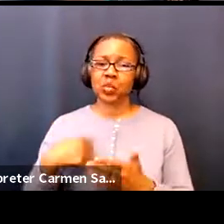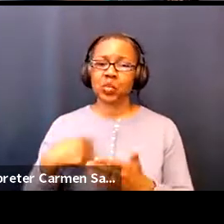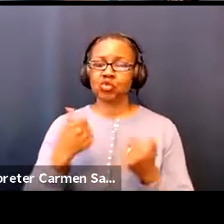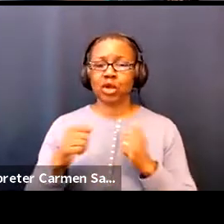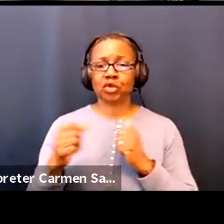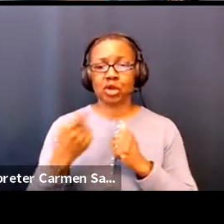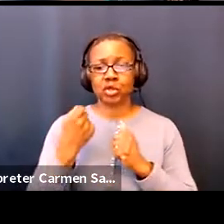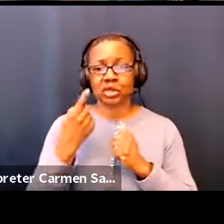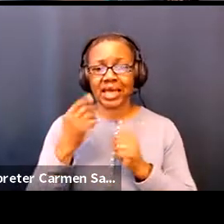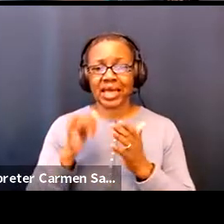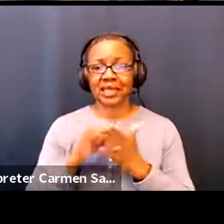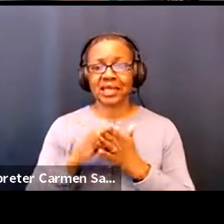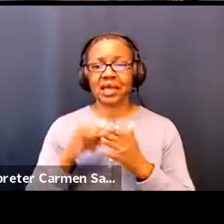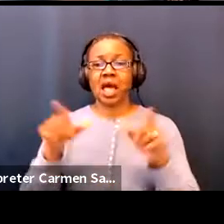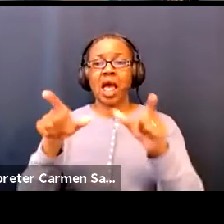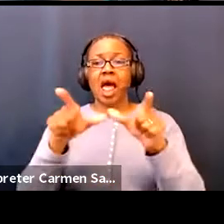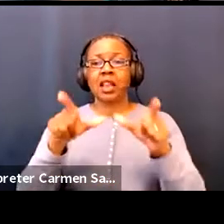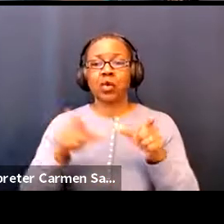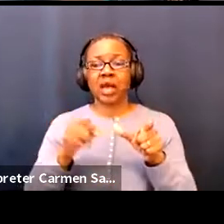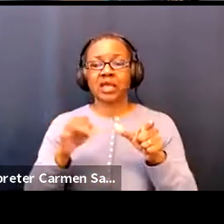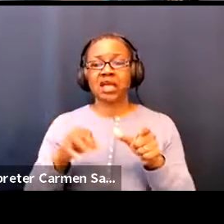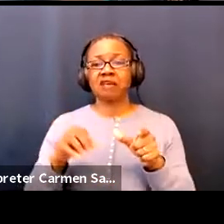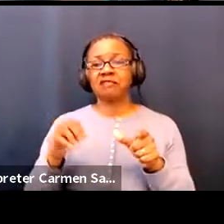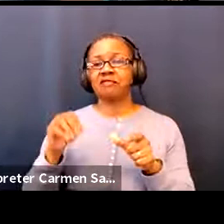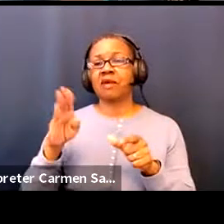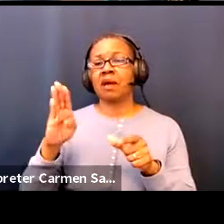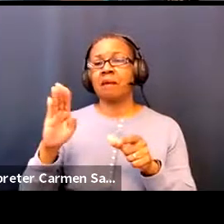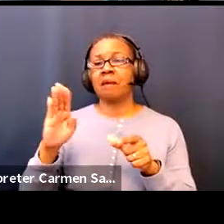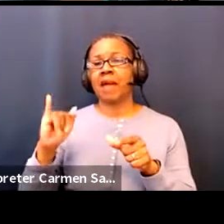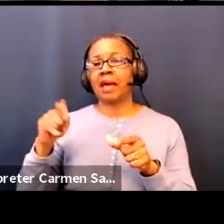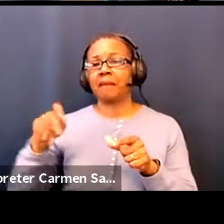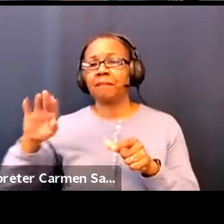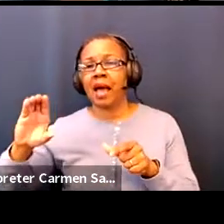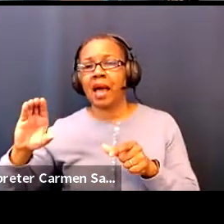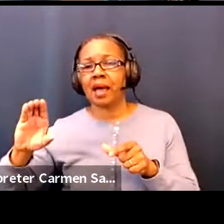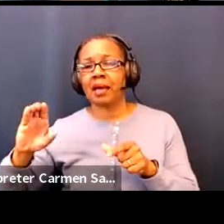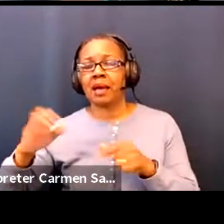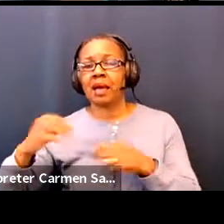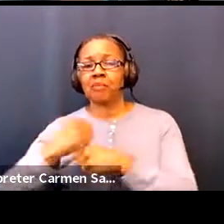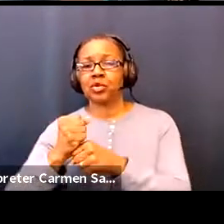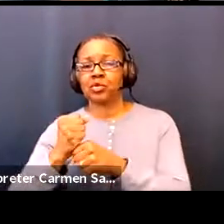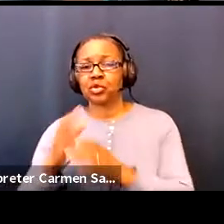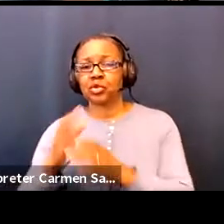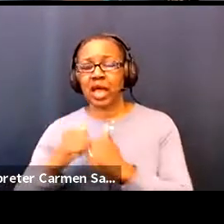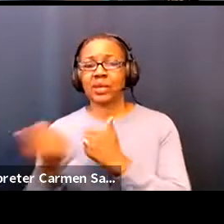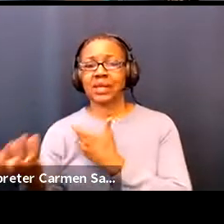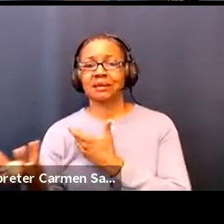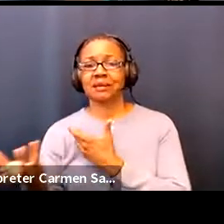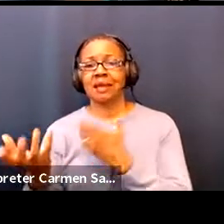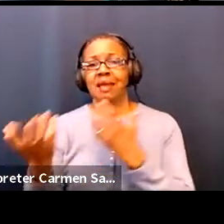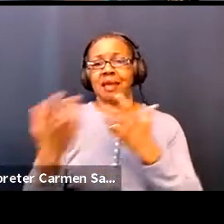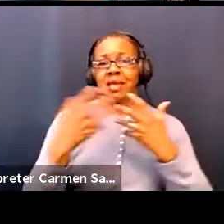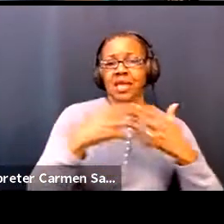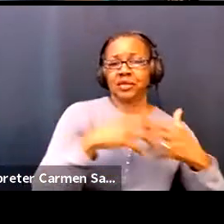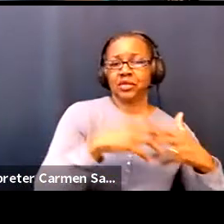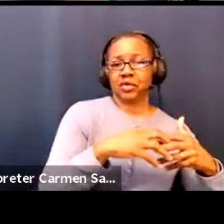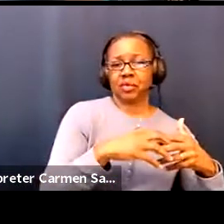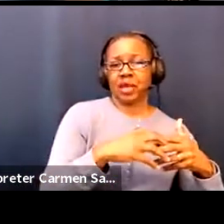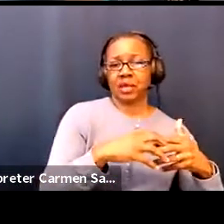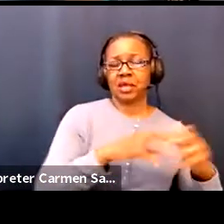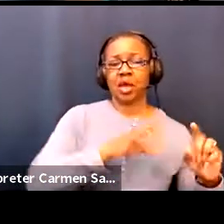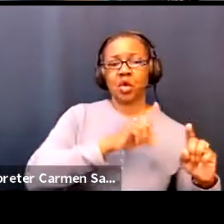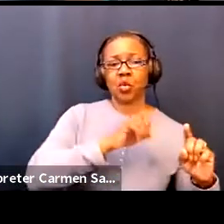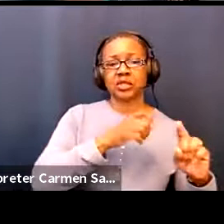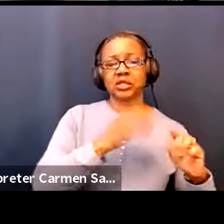understand the location of BIPOC producers in particular, how we can integrate questions